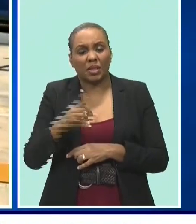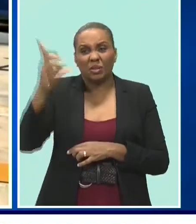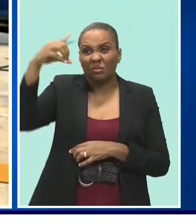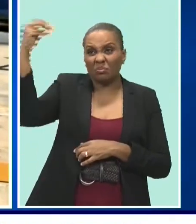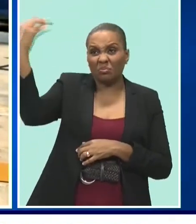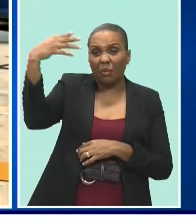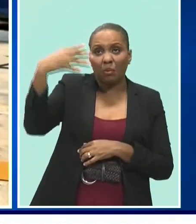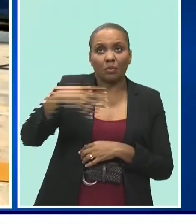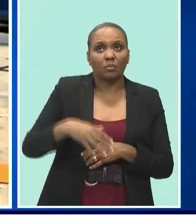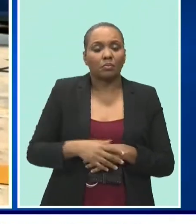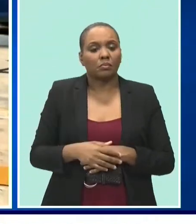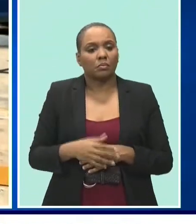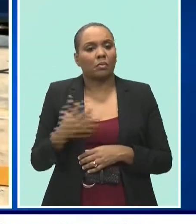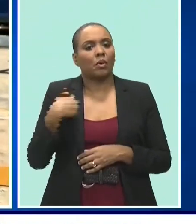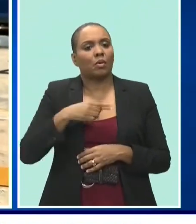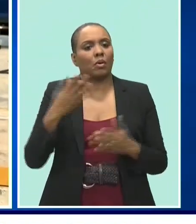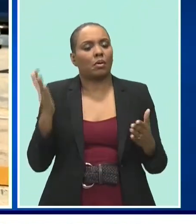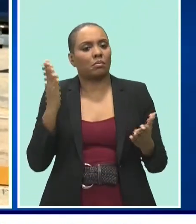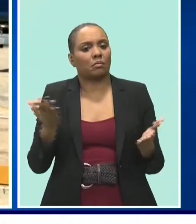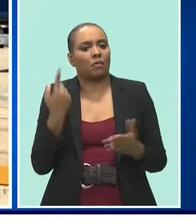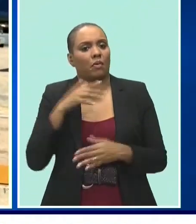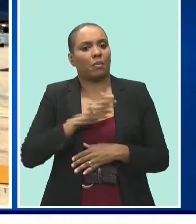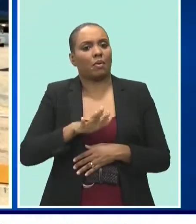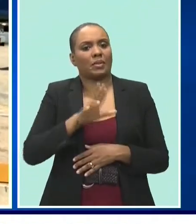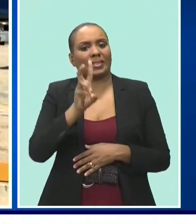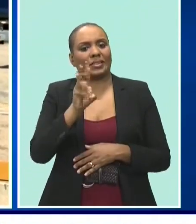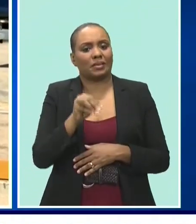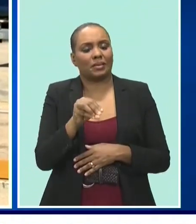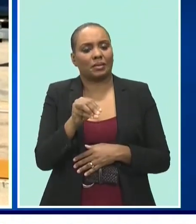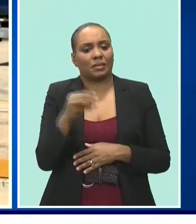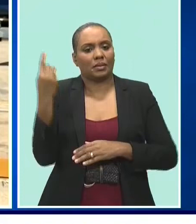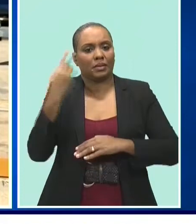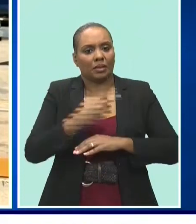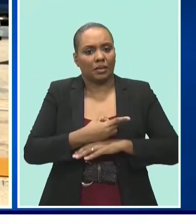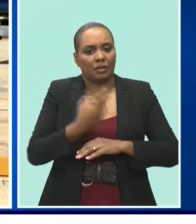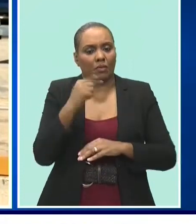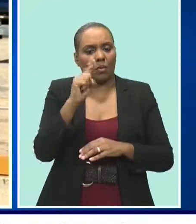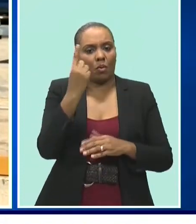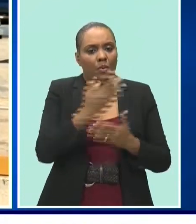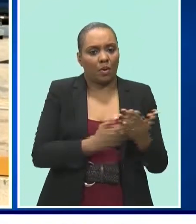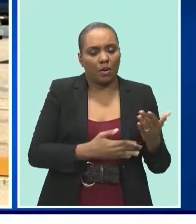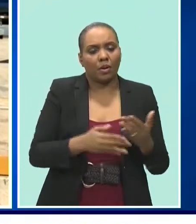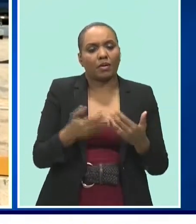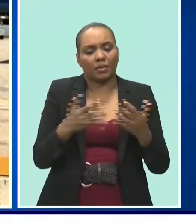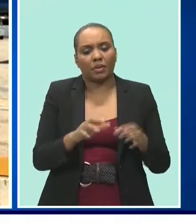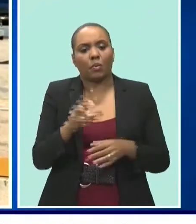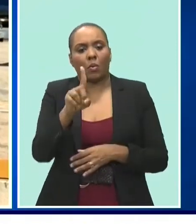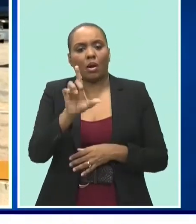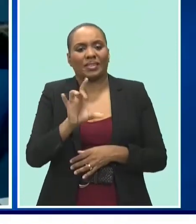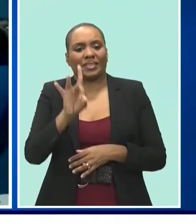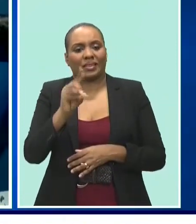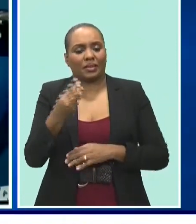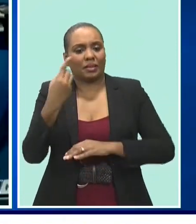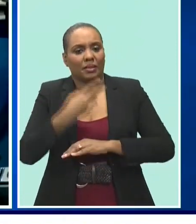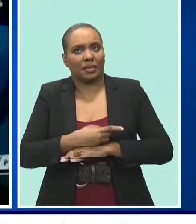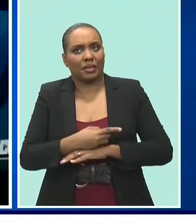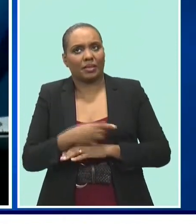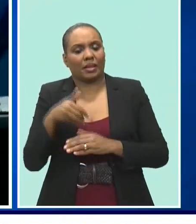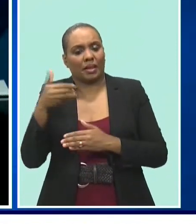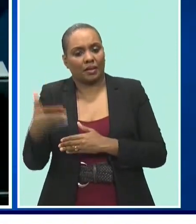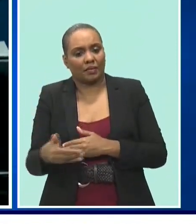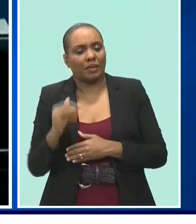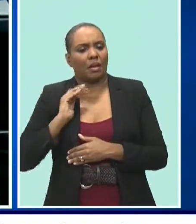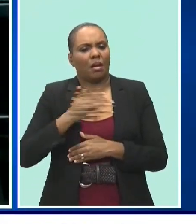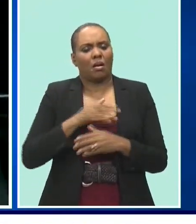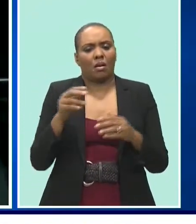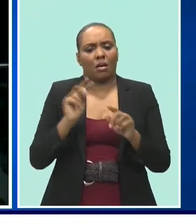for approximately 60 days for one period or one portion of the mission, and then 180 days for another portion of the mission. Our team is monitoring